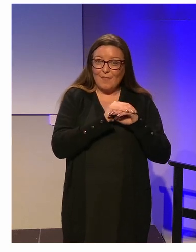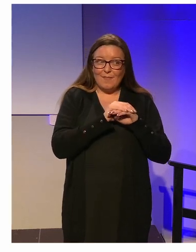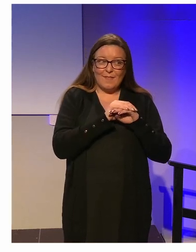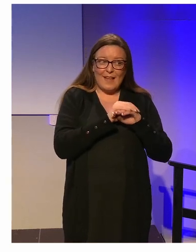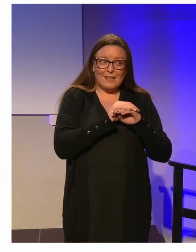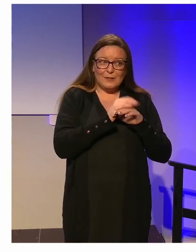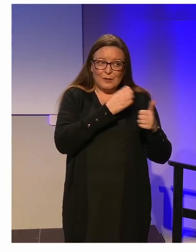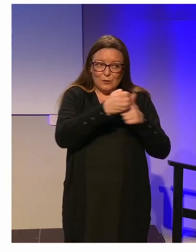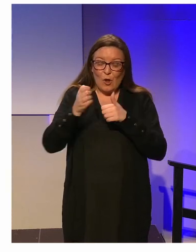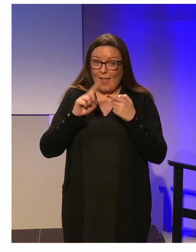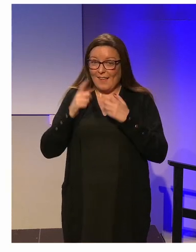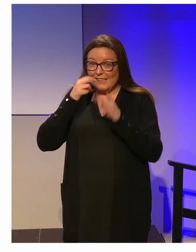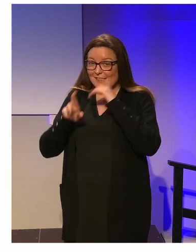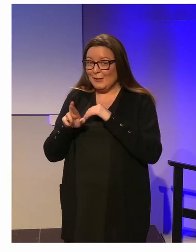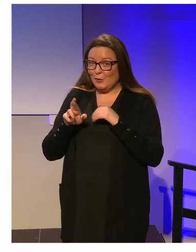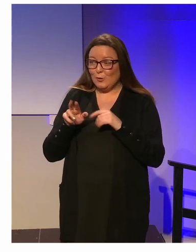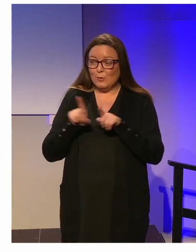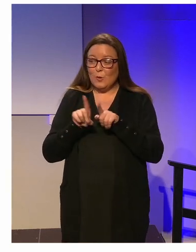and the teachers as well. They don't like.